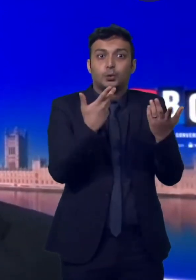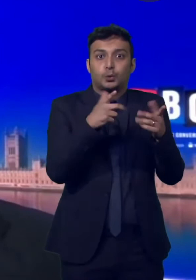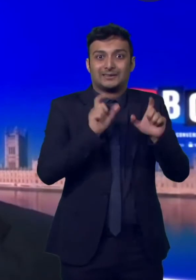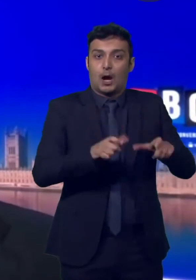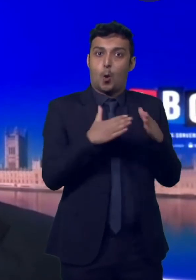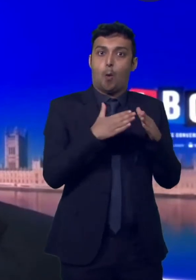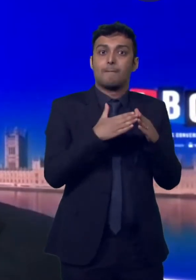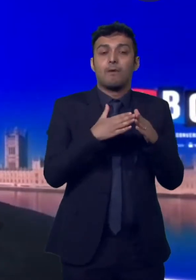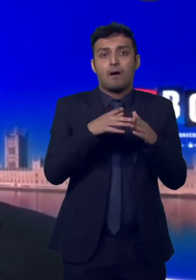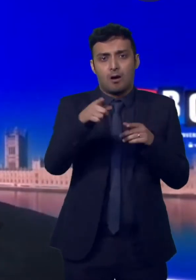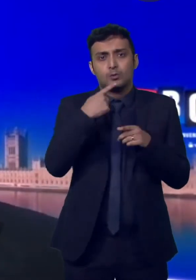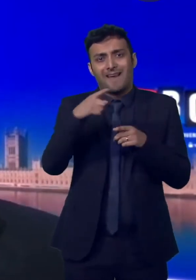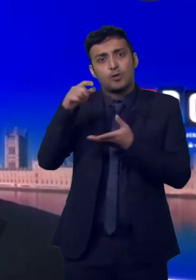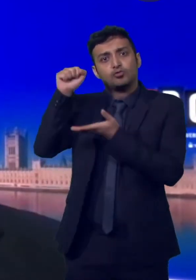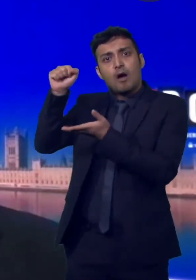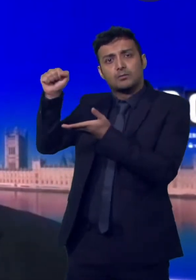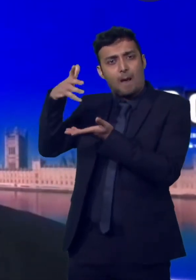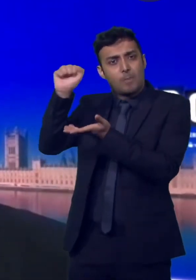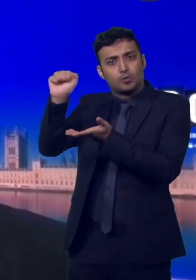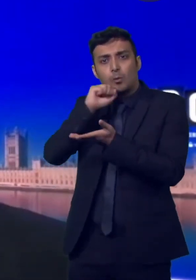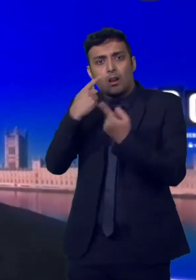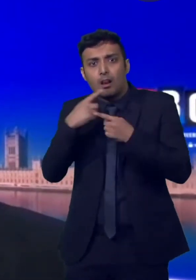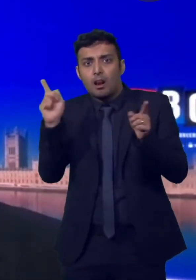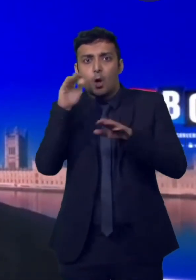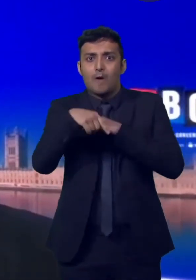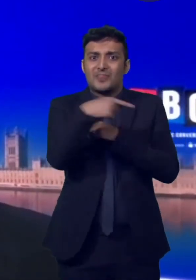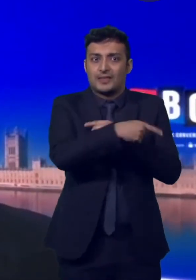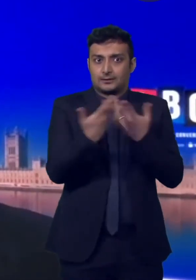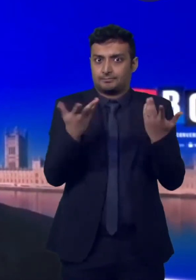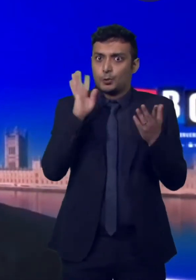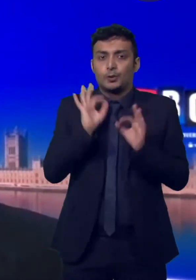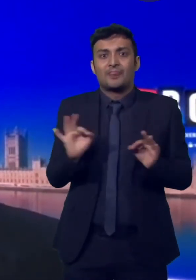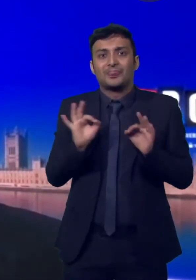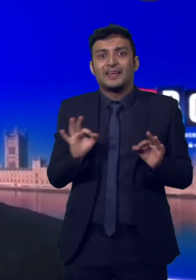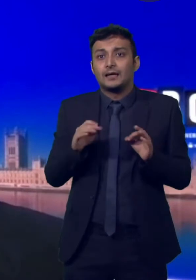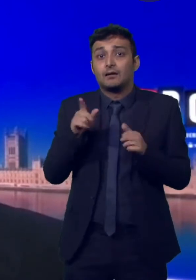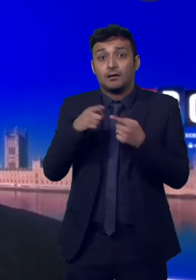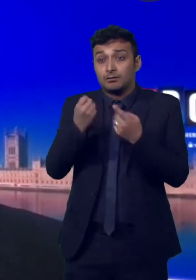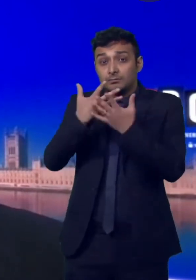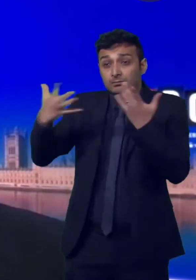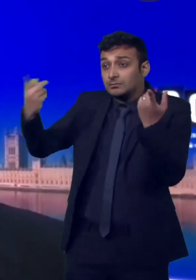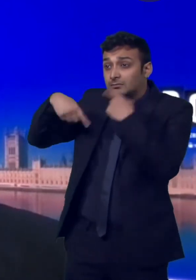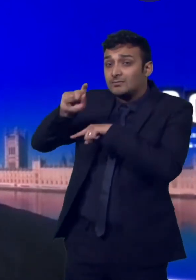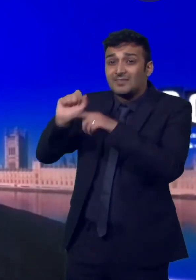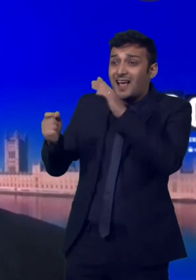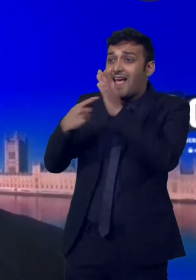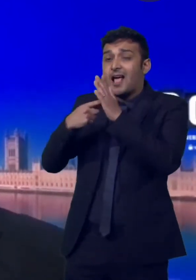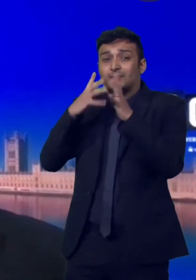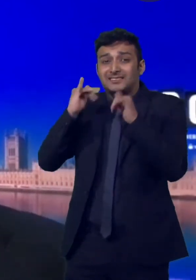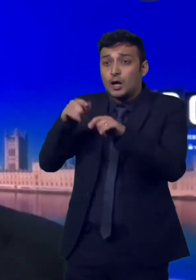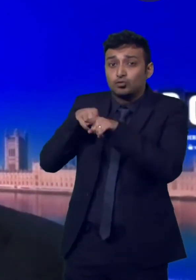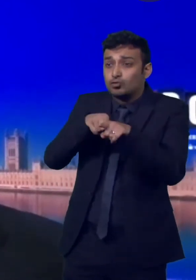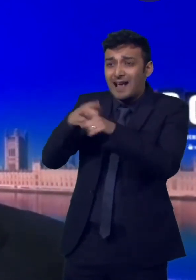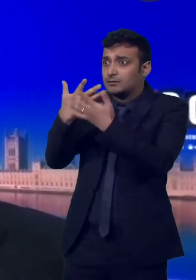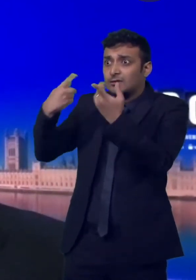scientific advisors have called for repeatedly, that the head of Test and Trace has suggested is necessary. Will we hear more on